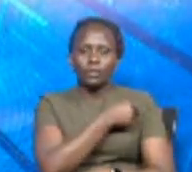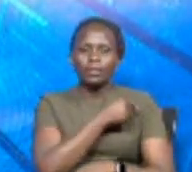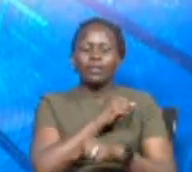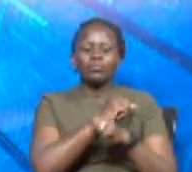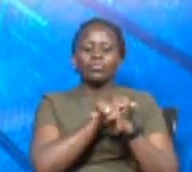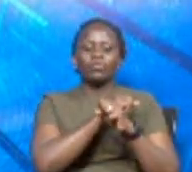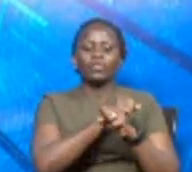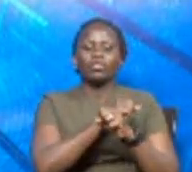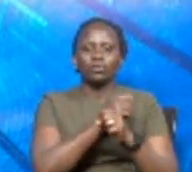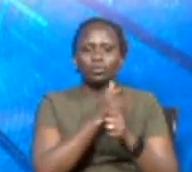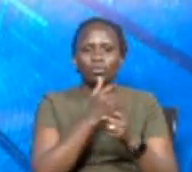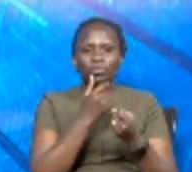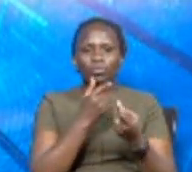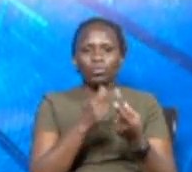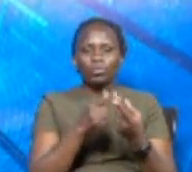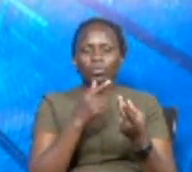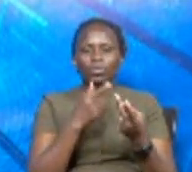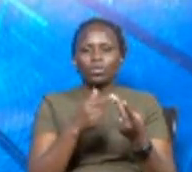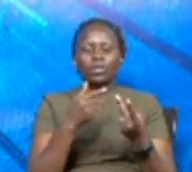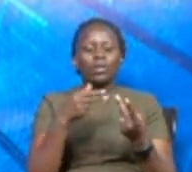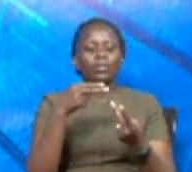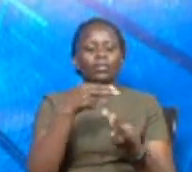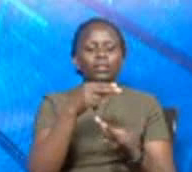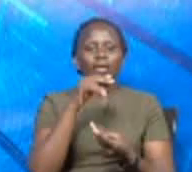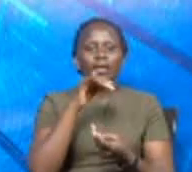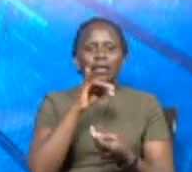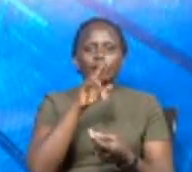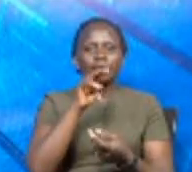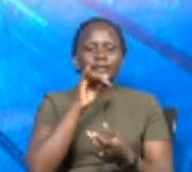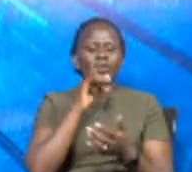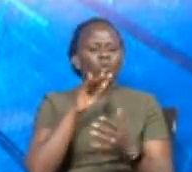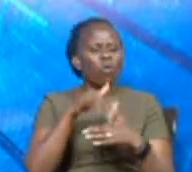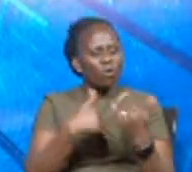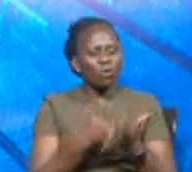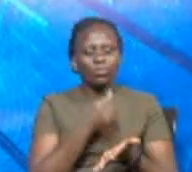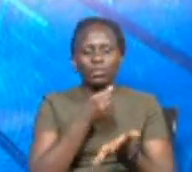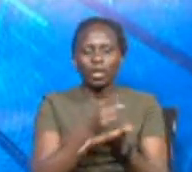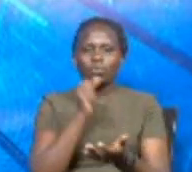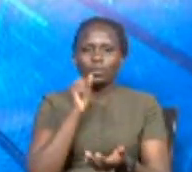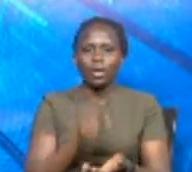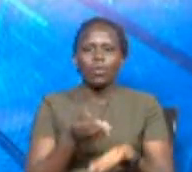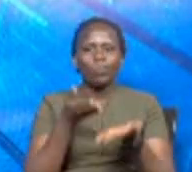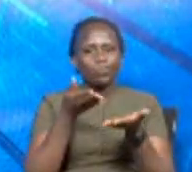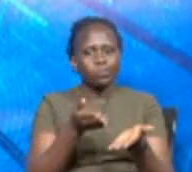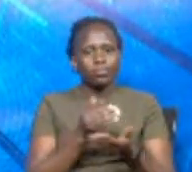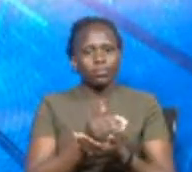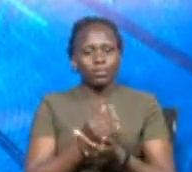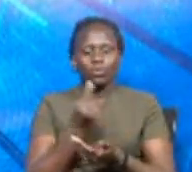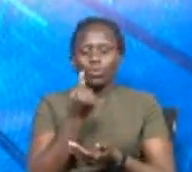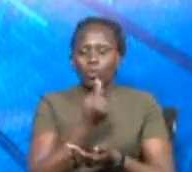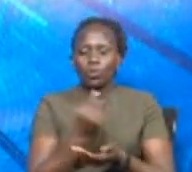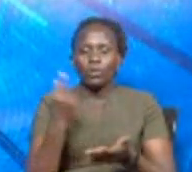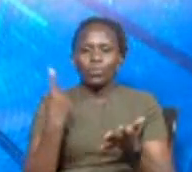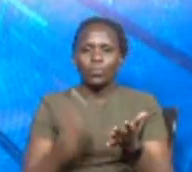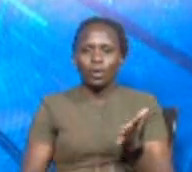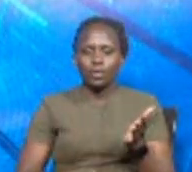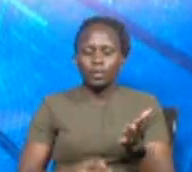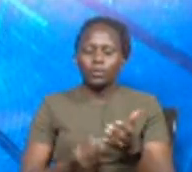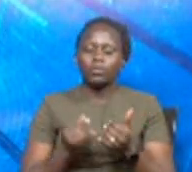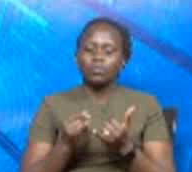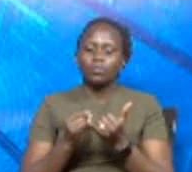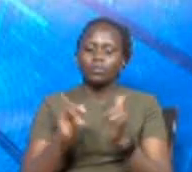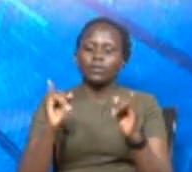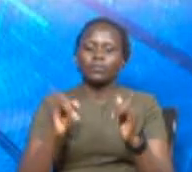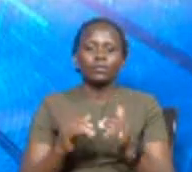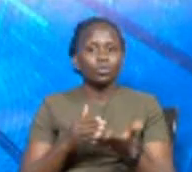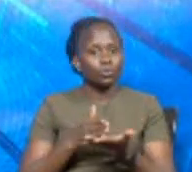prevention in high-risk populations. All these interventions are really there. It is a question of implementing them. And are